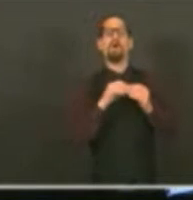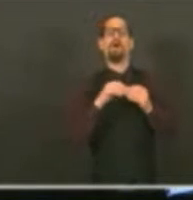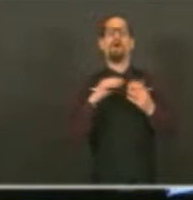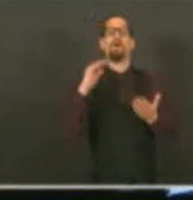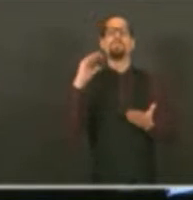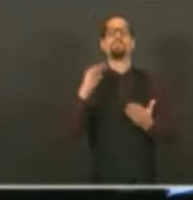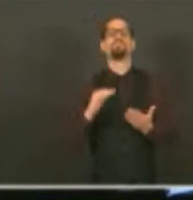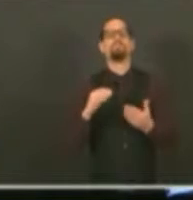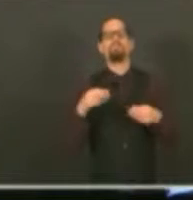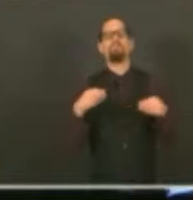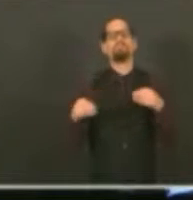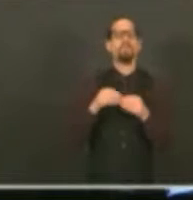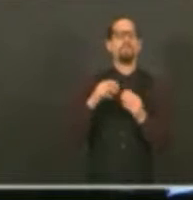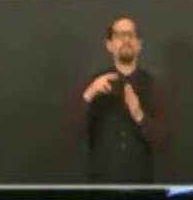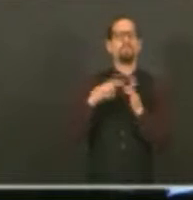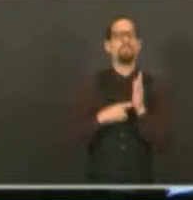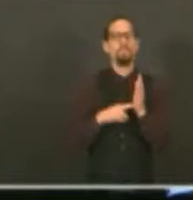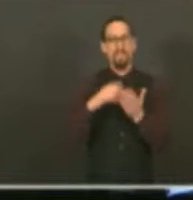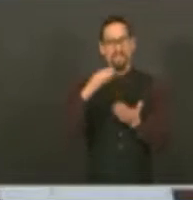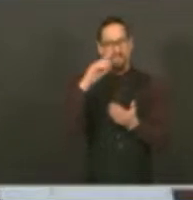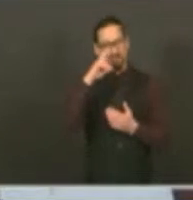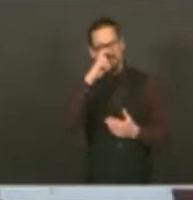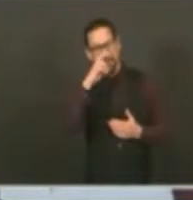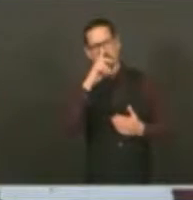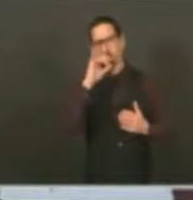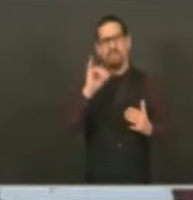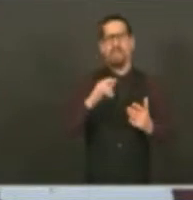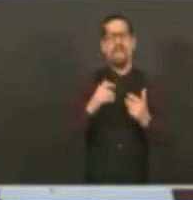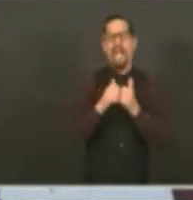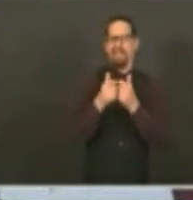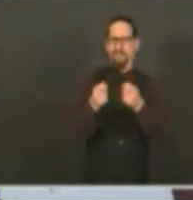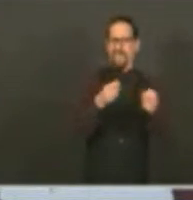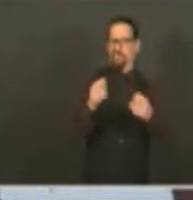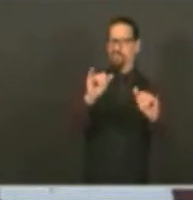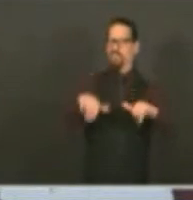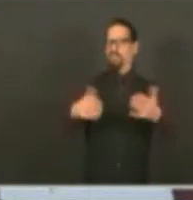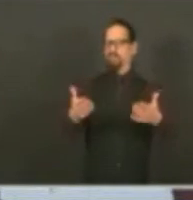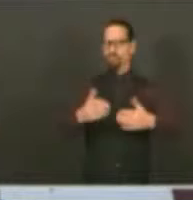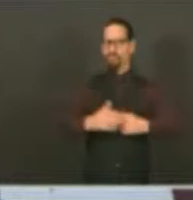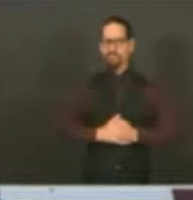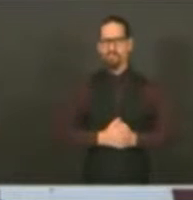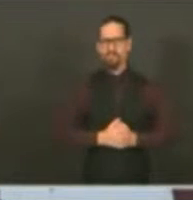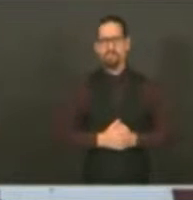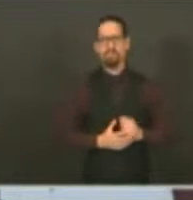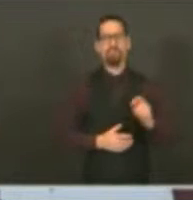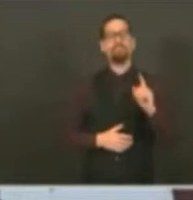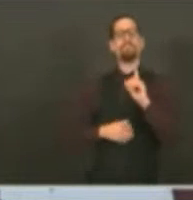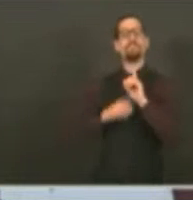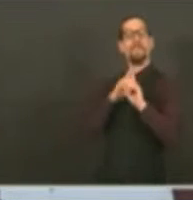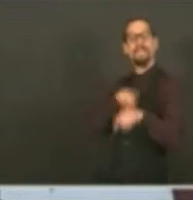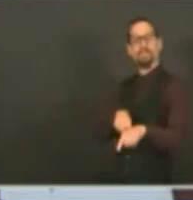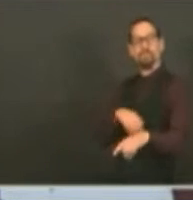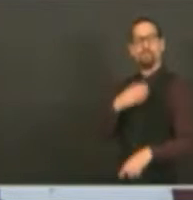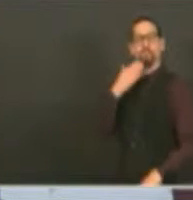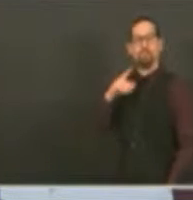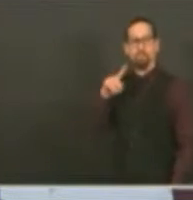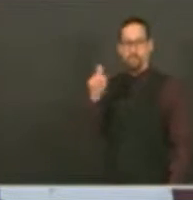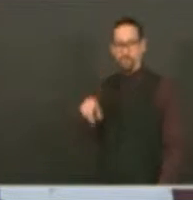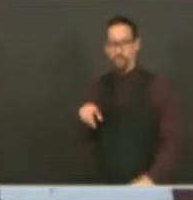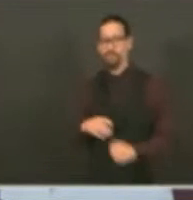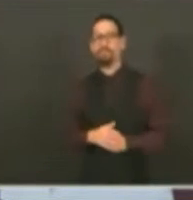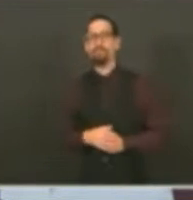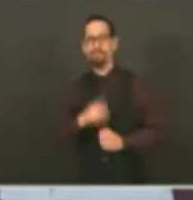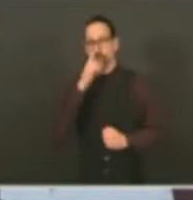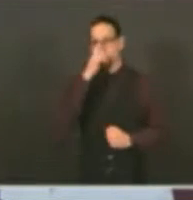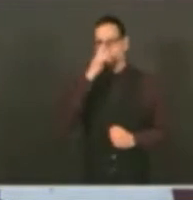get the numbers dialed in? Okay, good question. We're continuing the pause. Like I said, the early data suggests the pause is